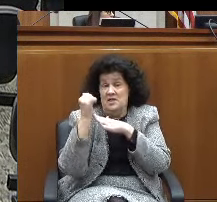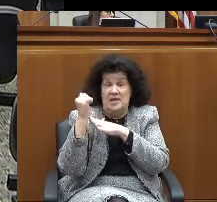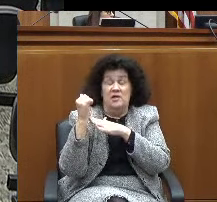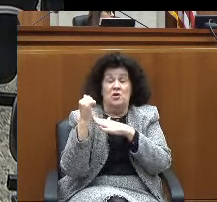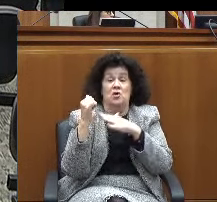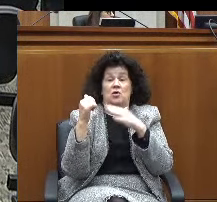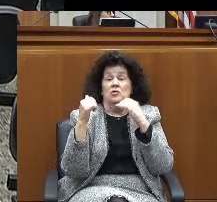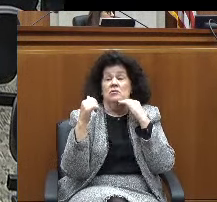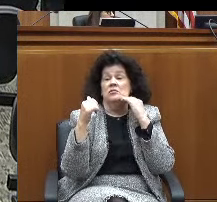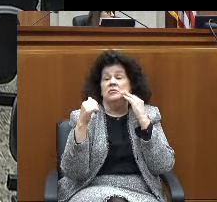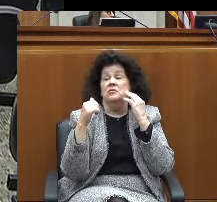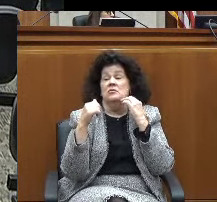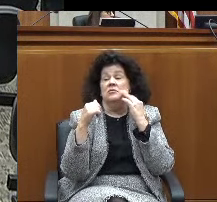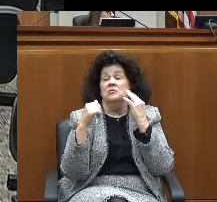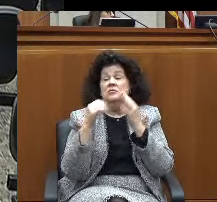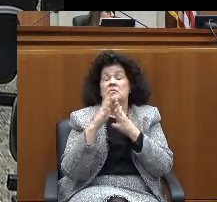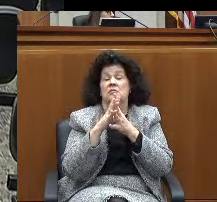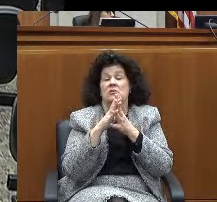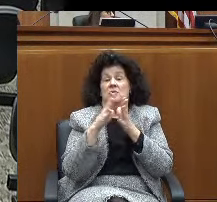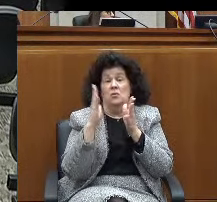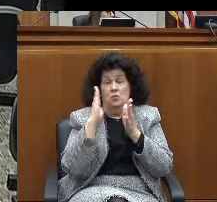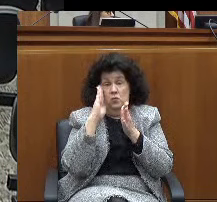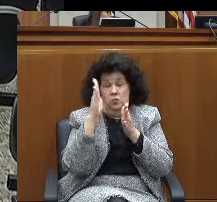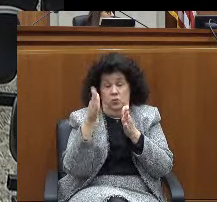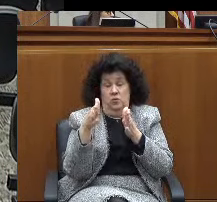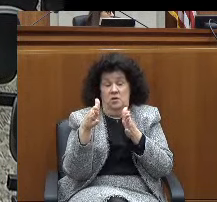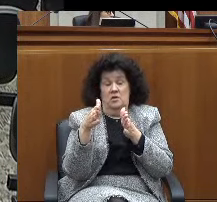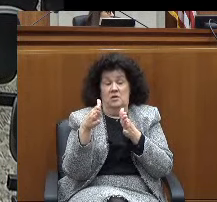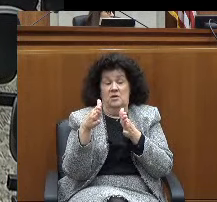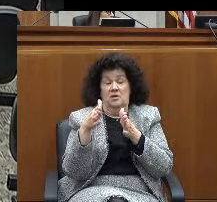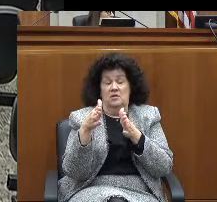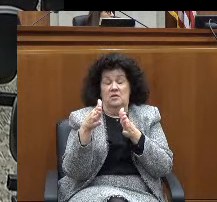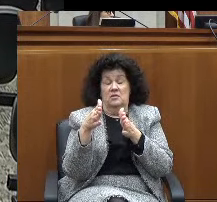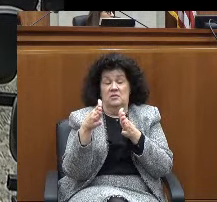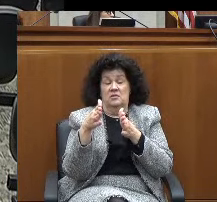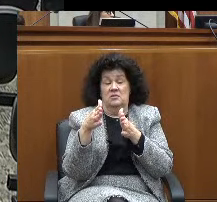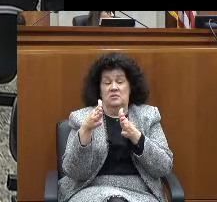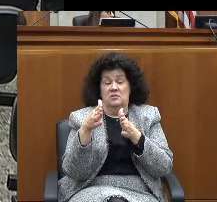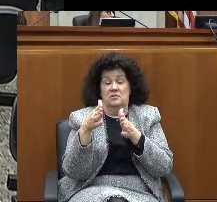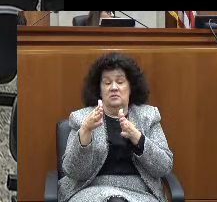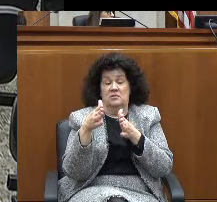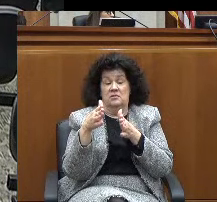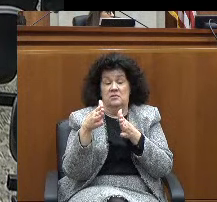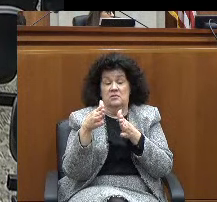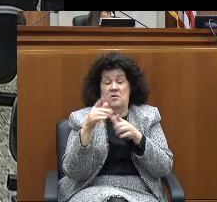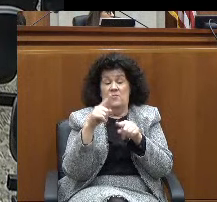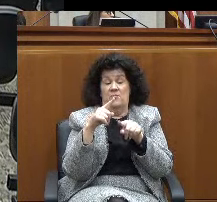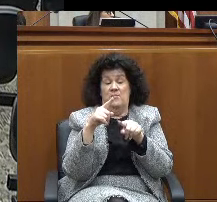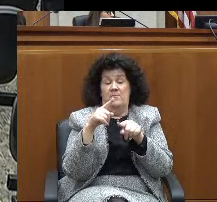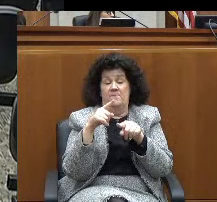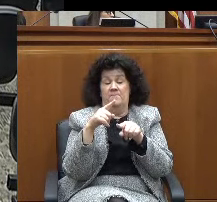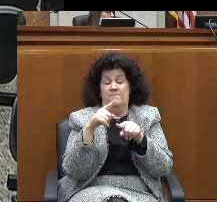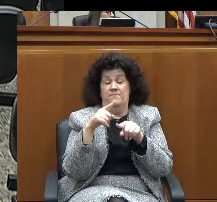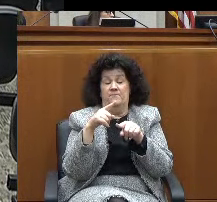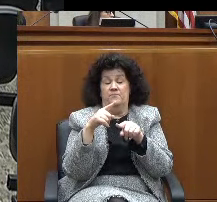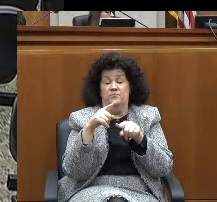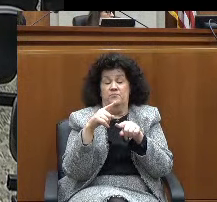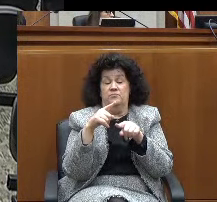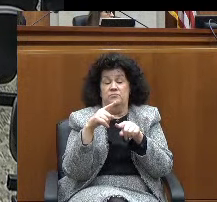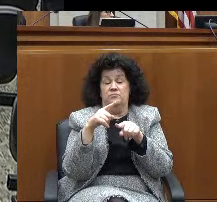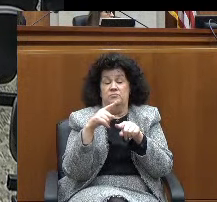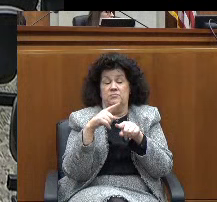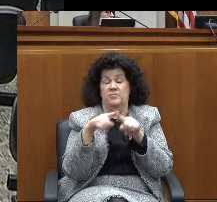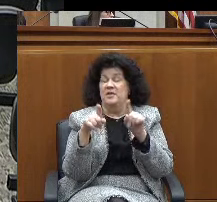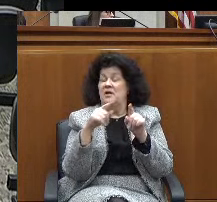is someone who graduated from a college education and wouldn't readily employ those positions. But the reality is that they're not there on